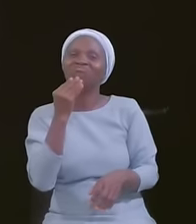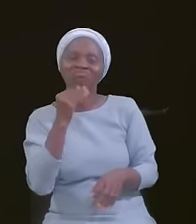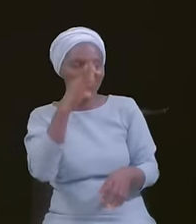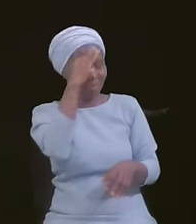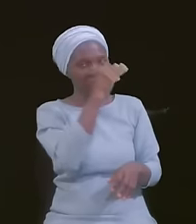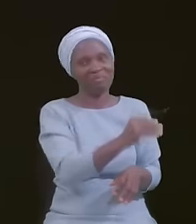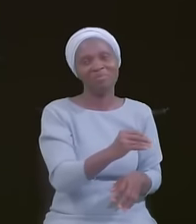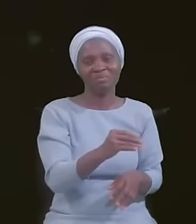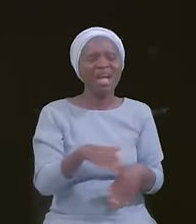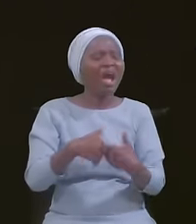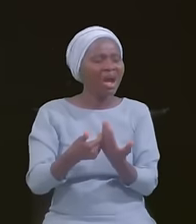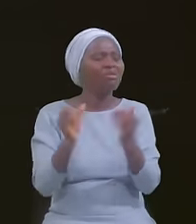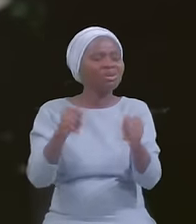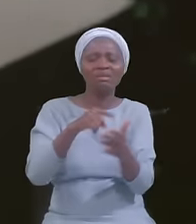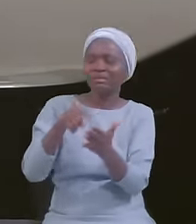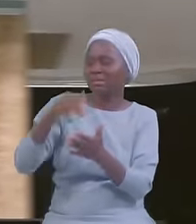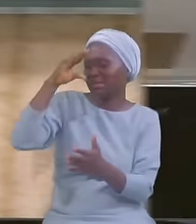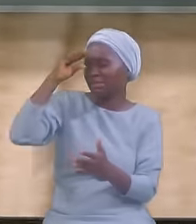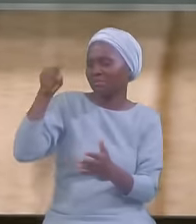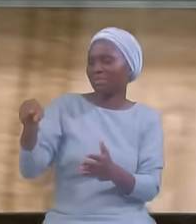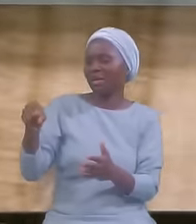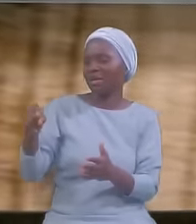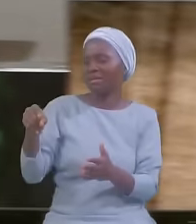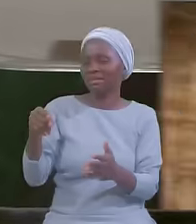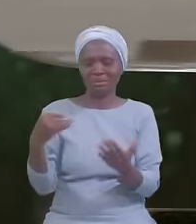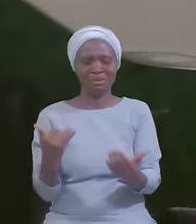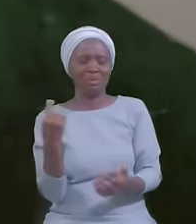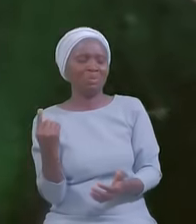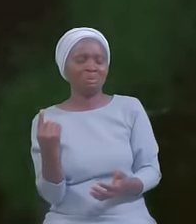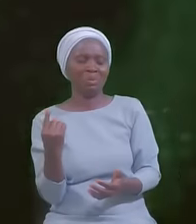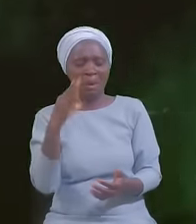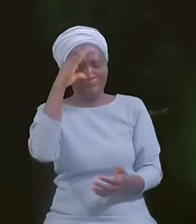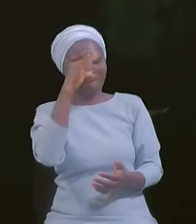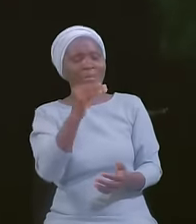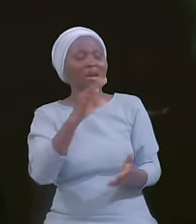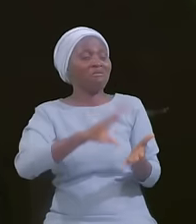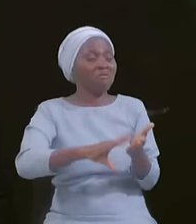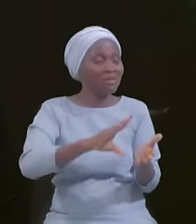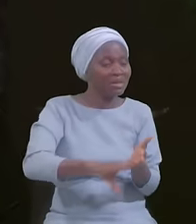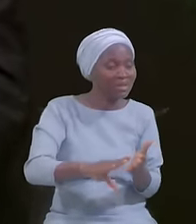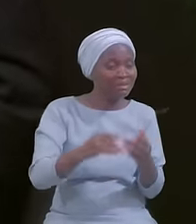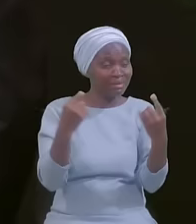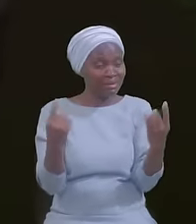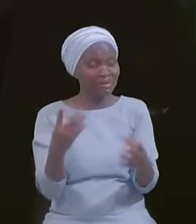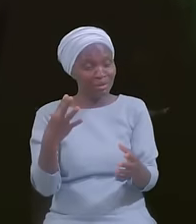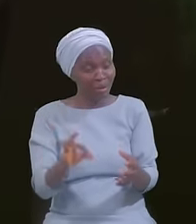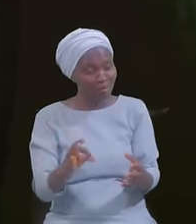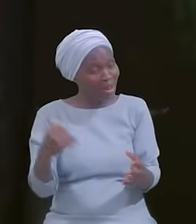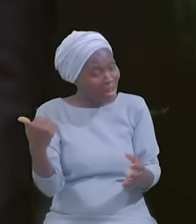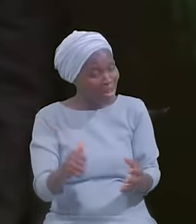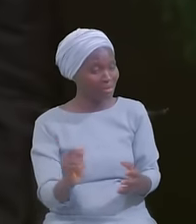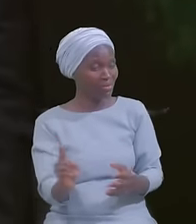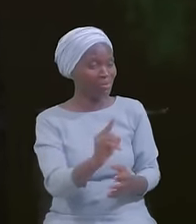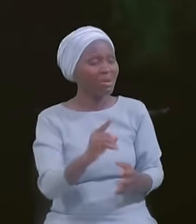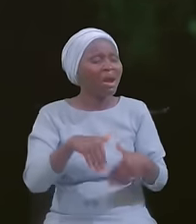How can this man, just a man, forgive the sin of anyone?